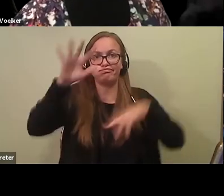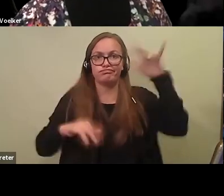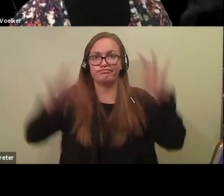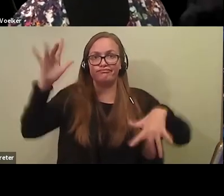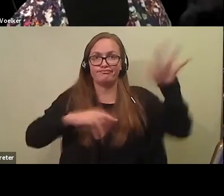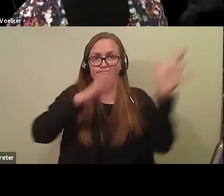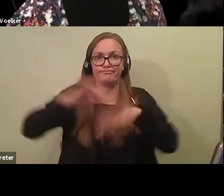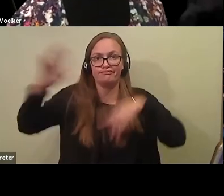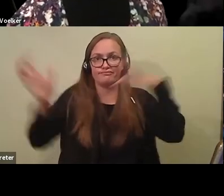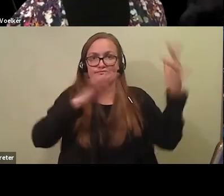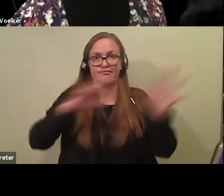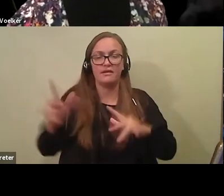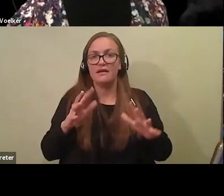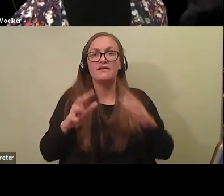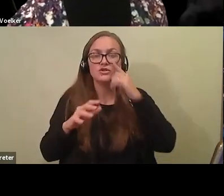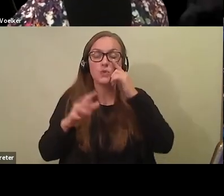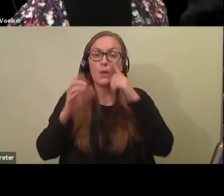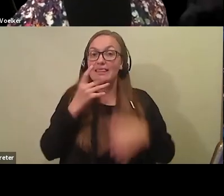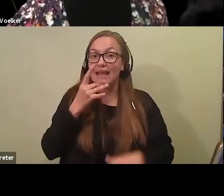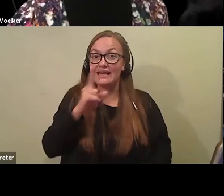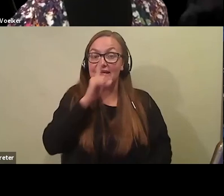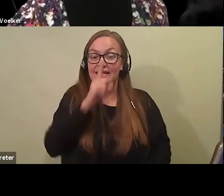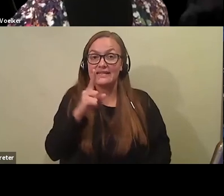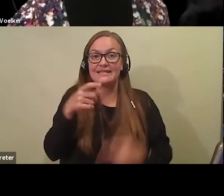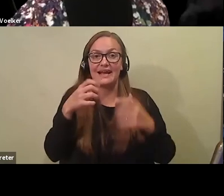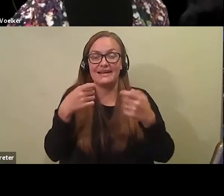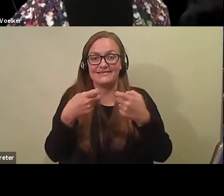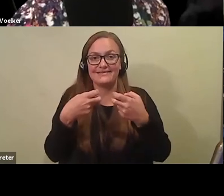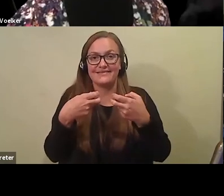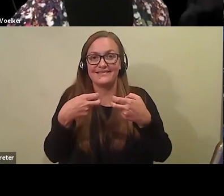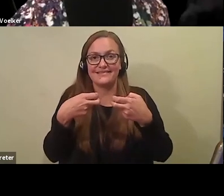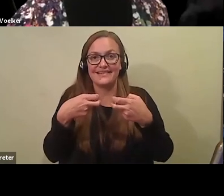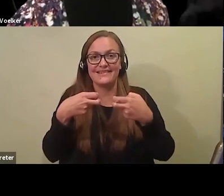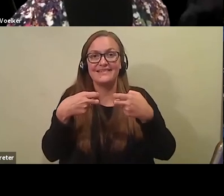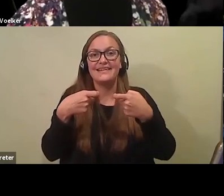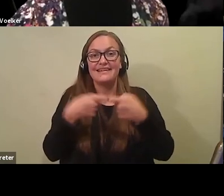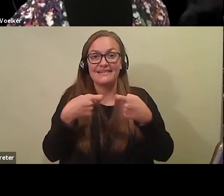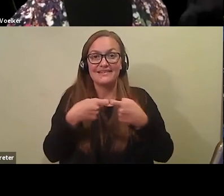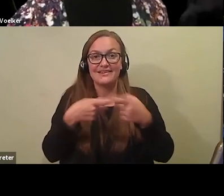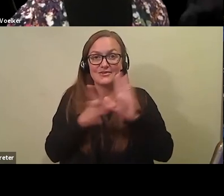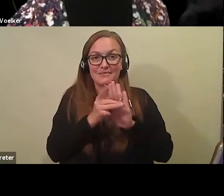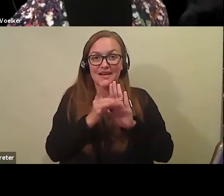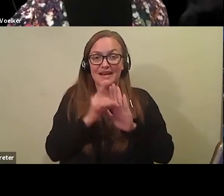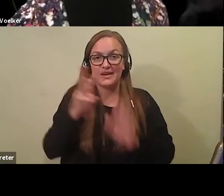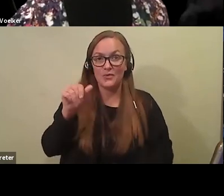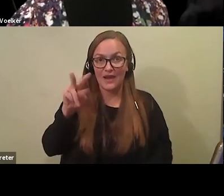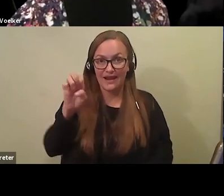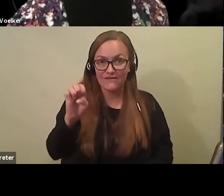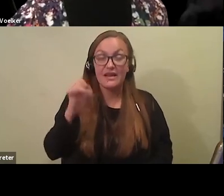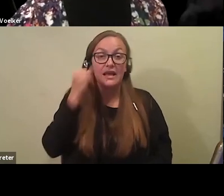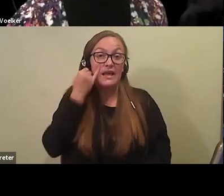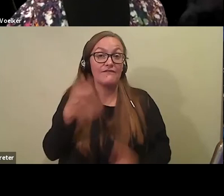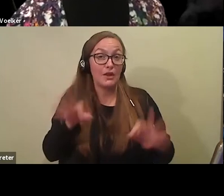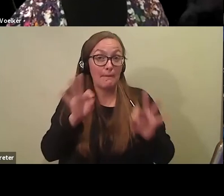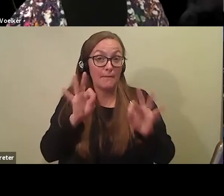light is electromagnetic waves. So these disturbances, if they're perfectly synced, that's what a laser does. And if they're